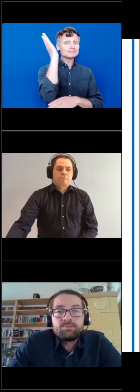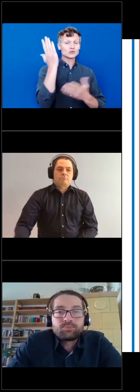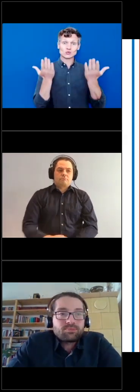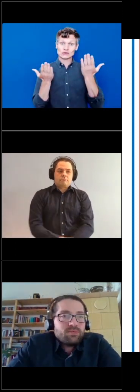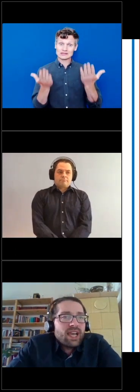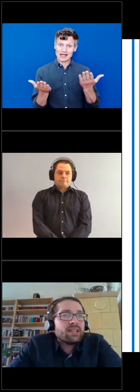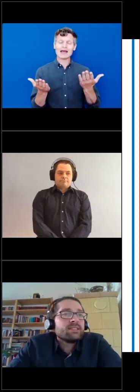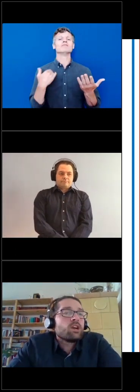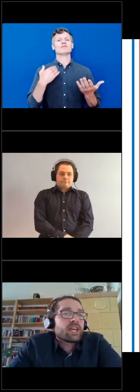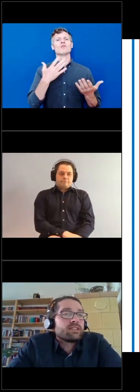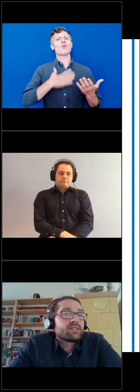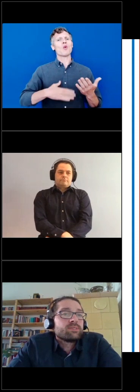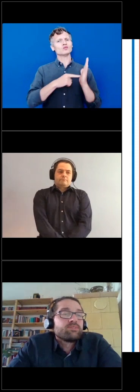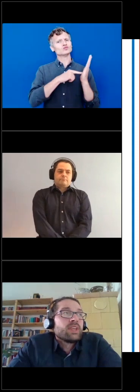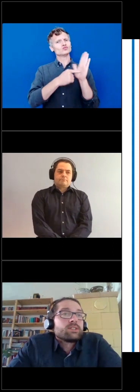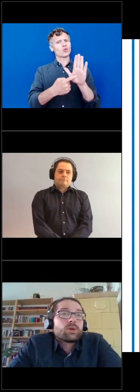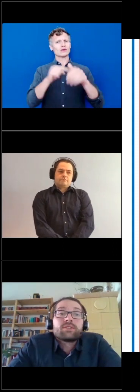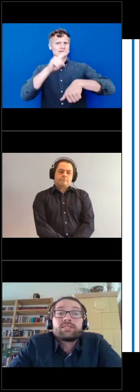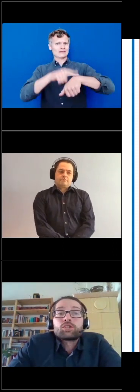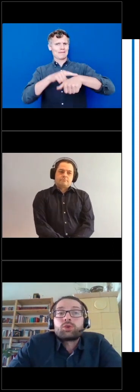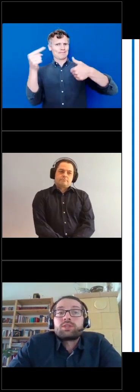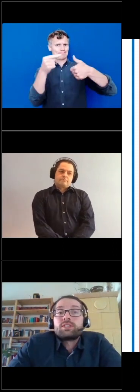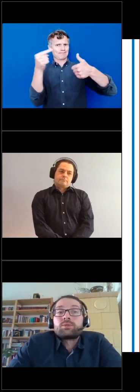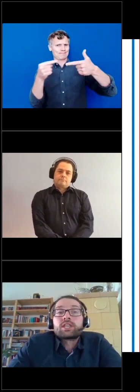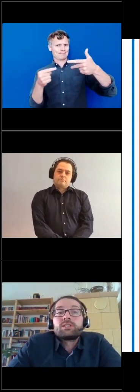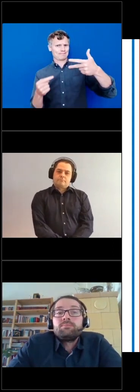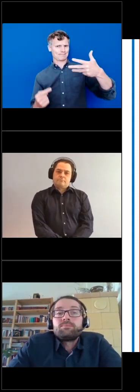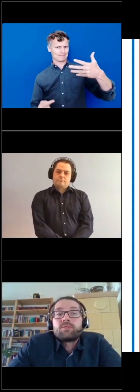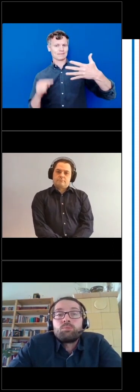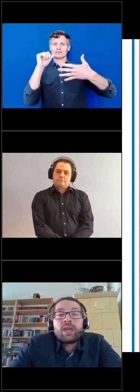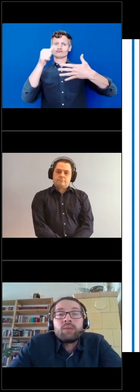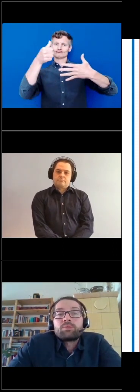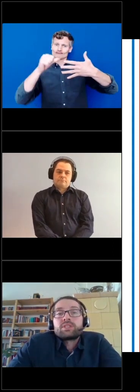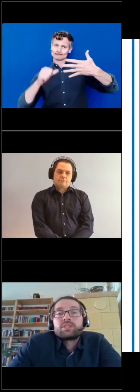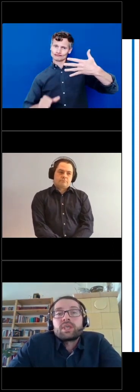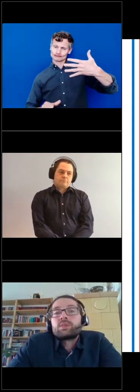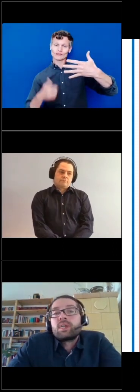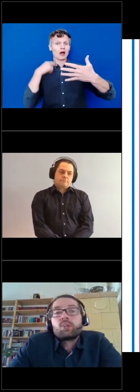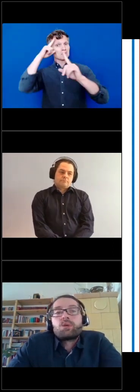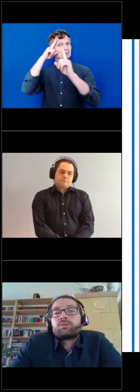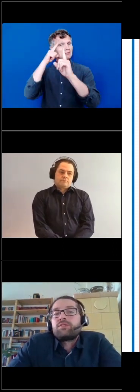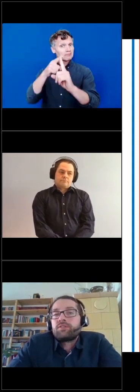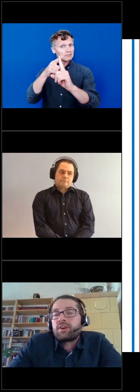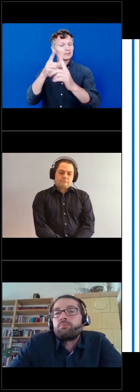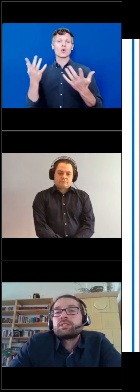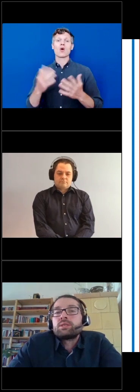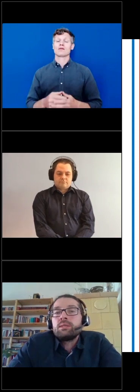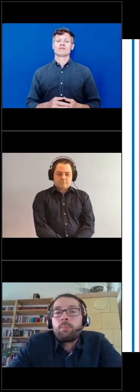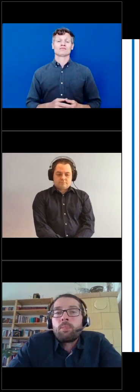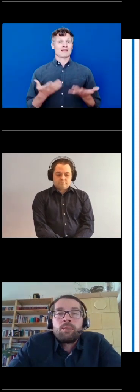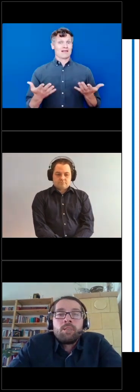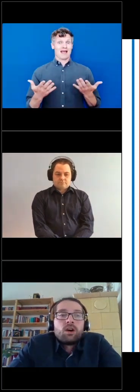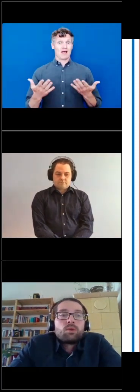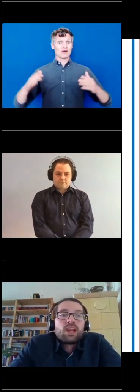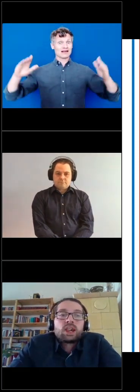agenda and the objectives. So after this short introduction, the main presentation will take about 55 minutes today.